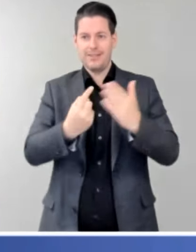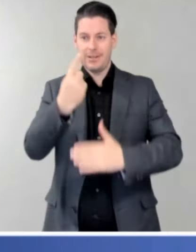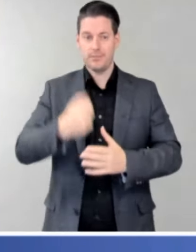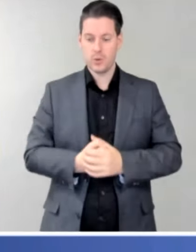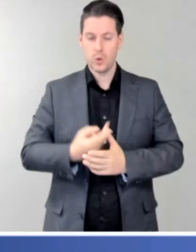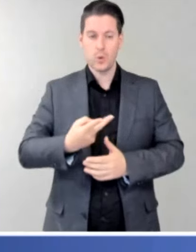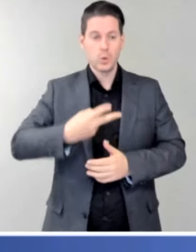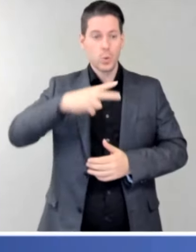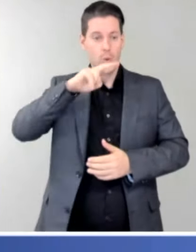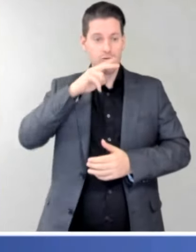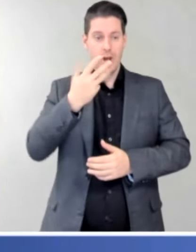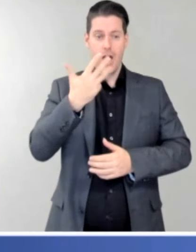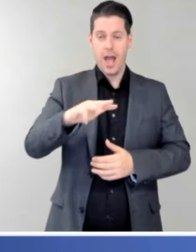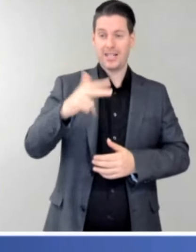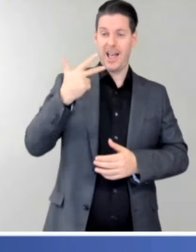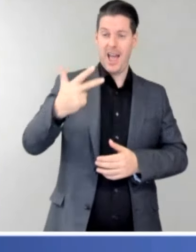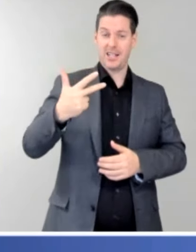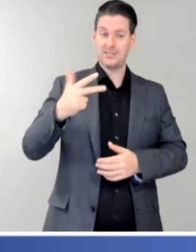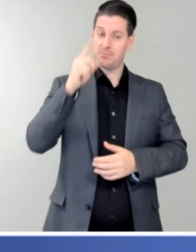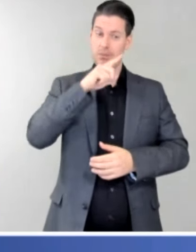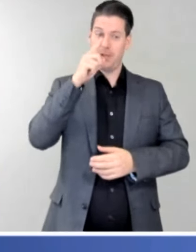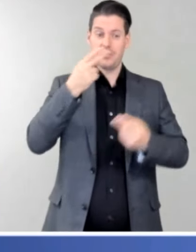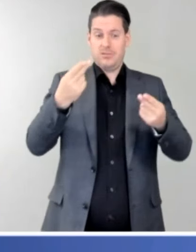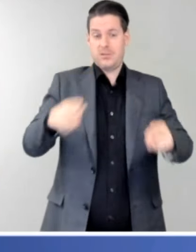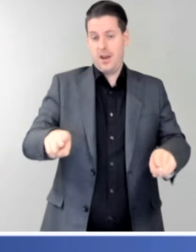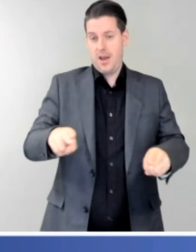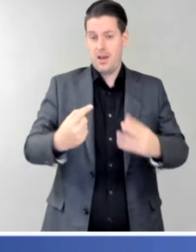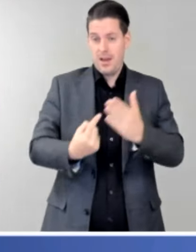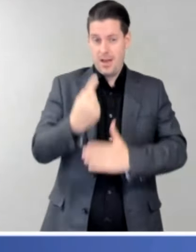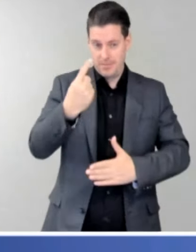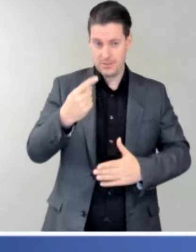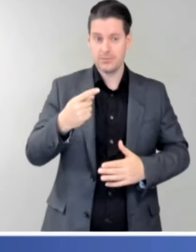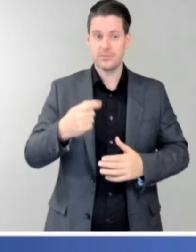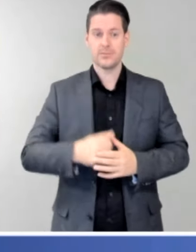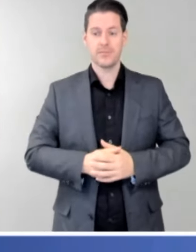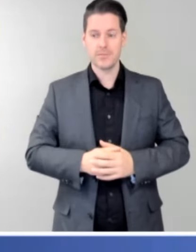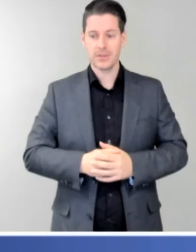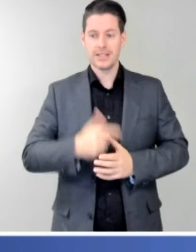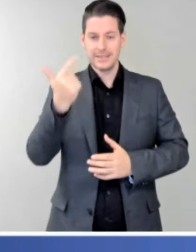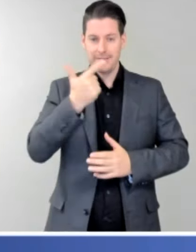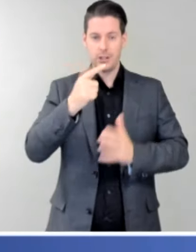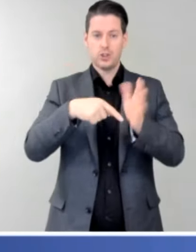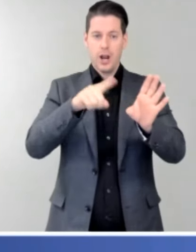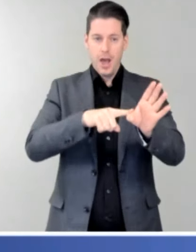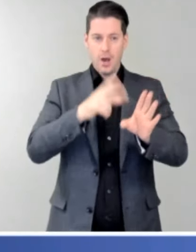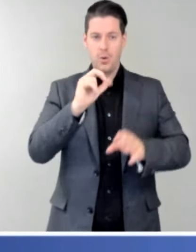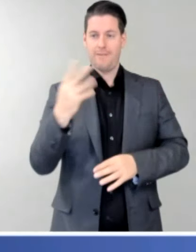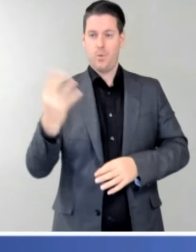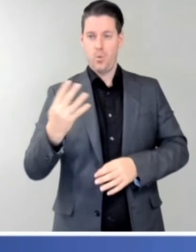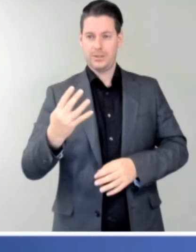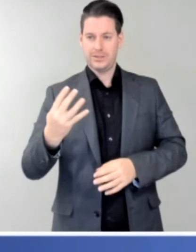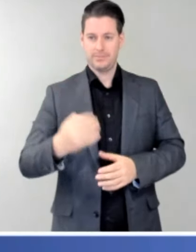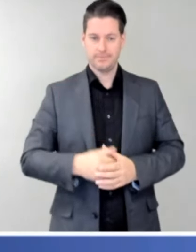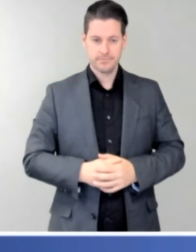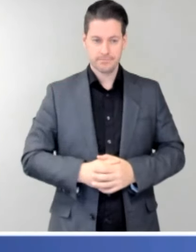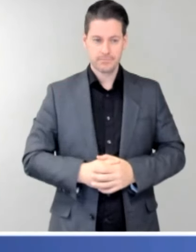lost on 17 July 2014, citizens of countries the world over. I acknowledge the